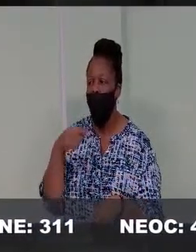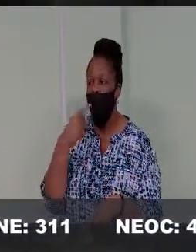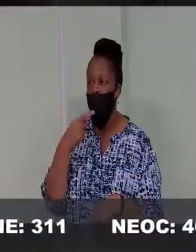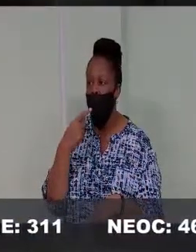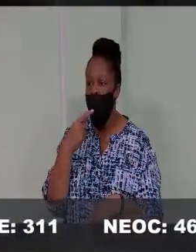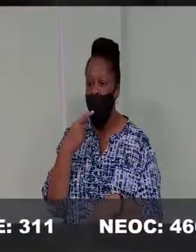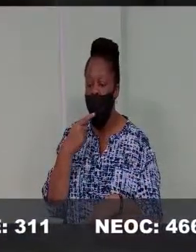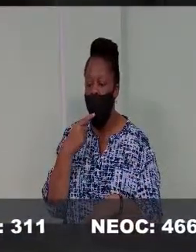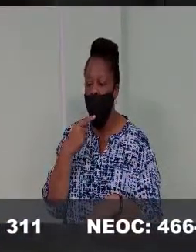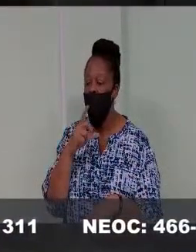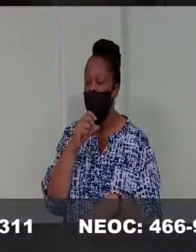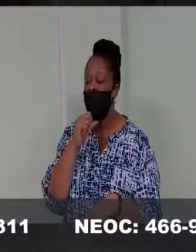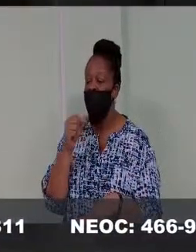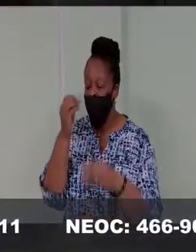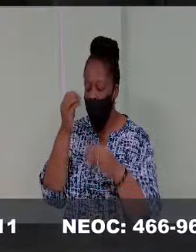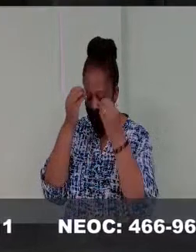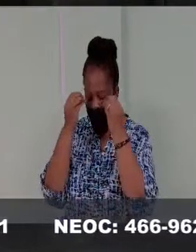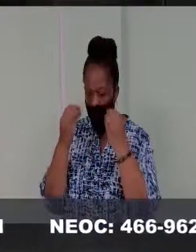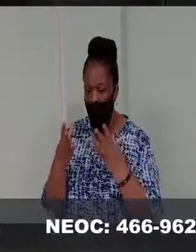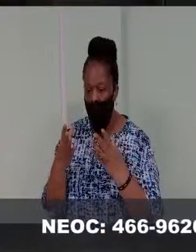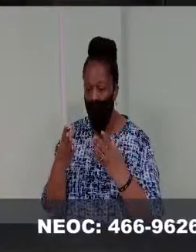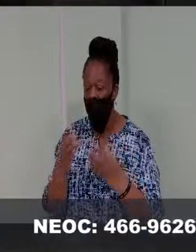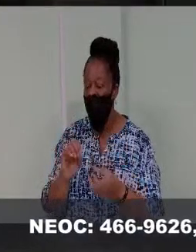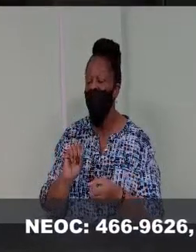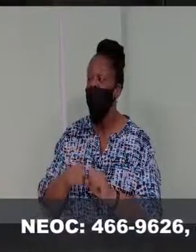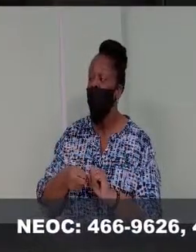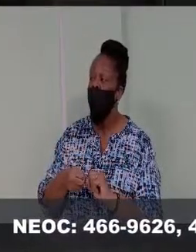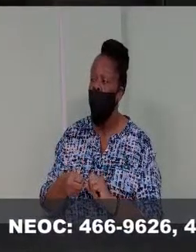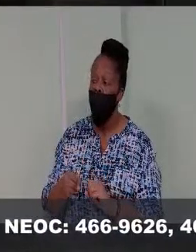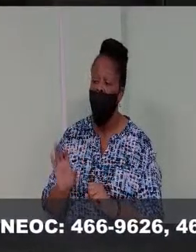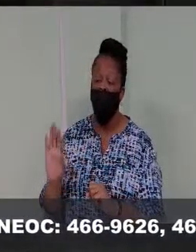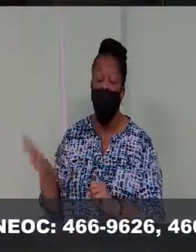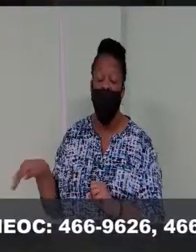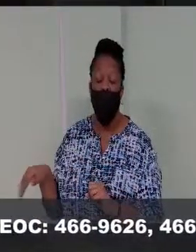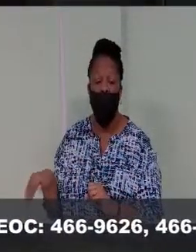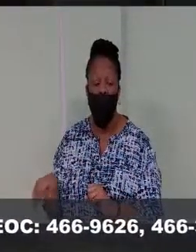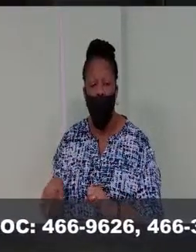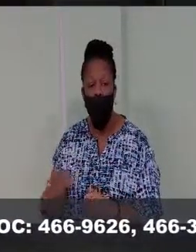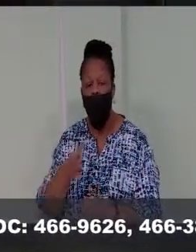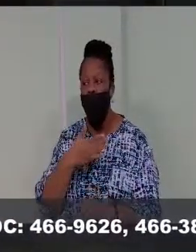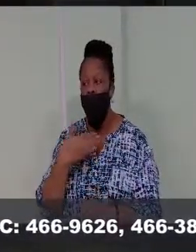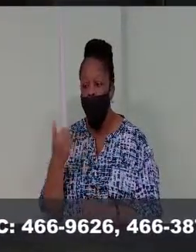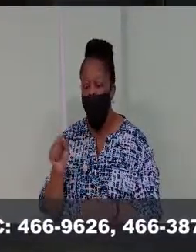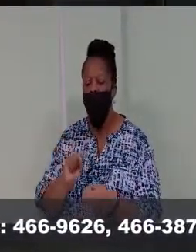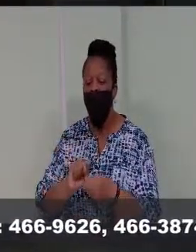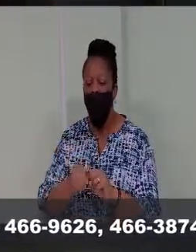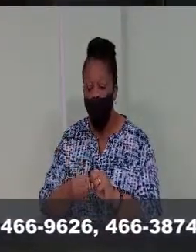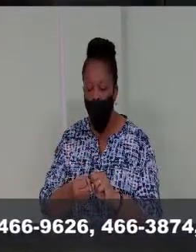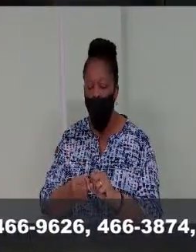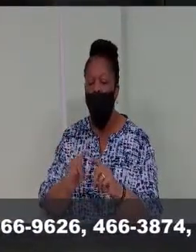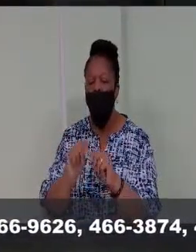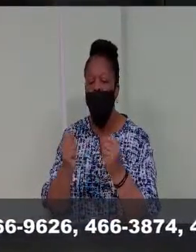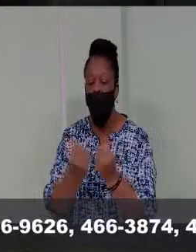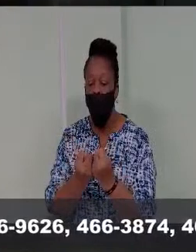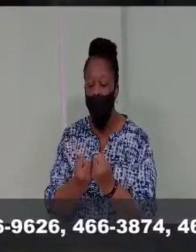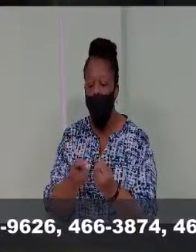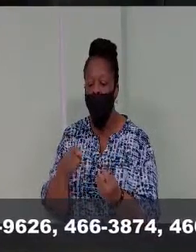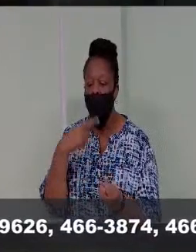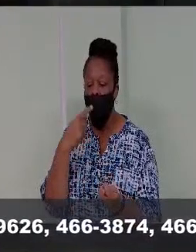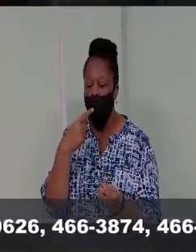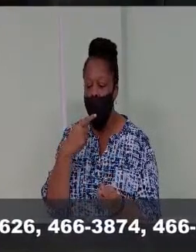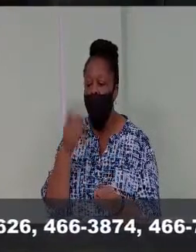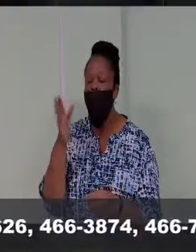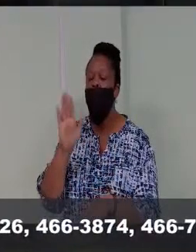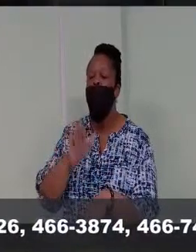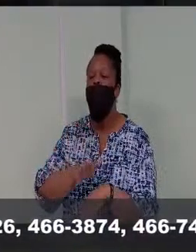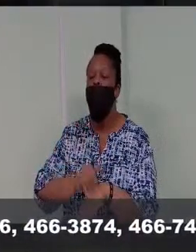to violate the terms and conditions given to him or her, and hence the necessary actions were taken